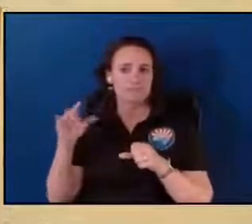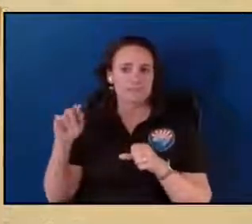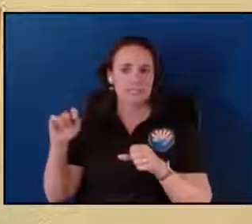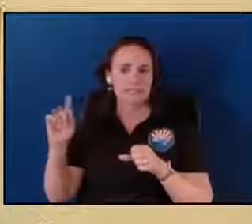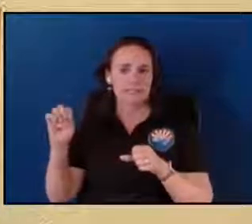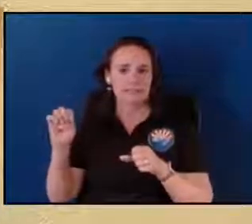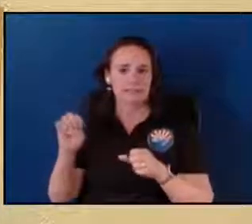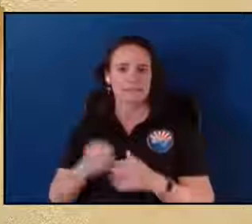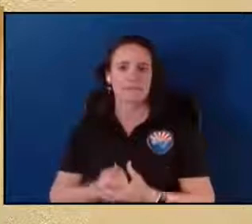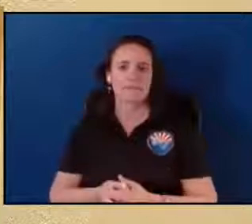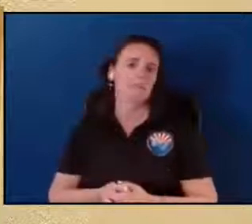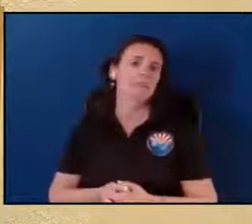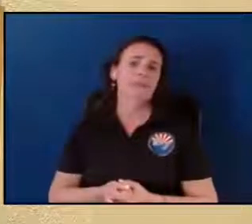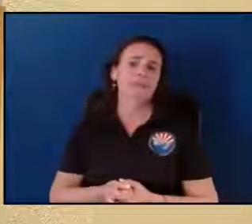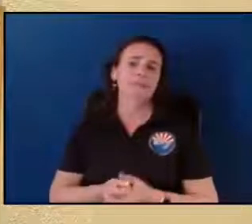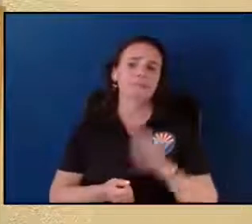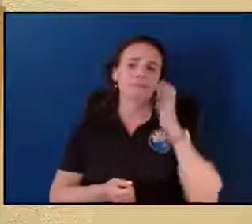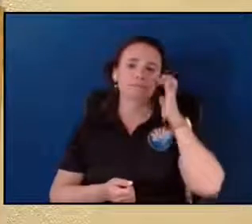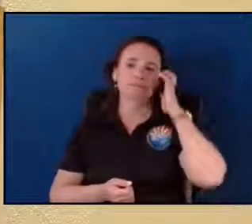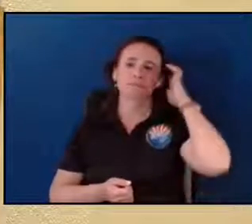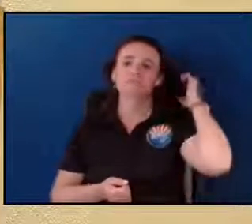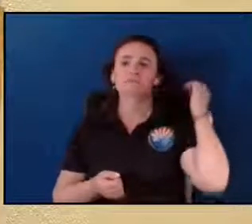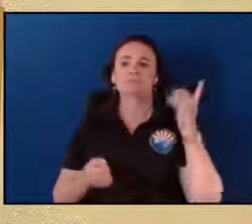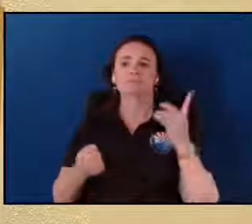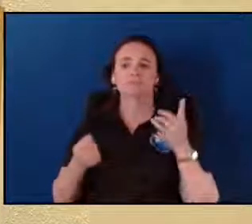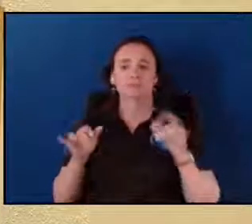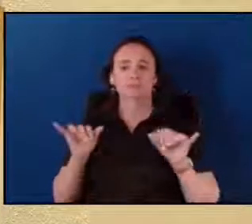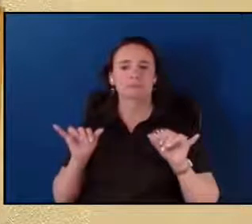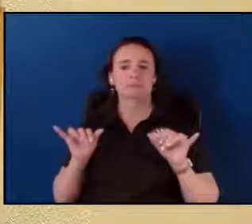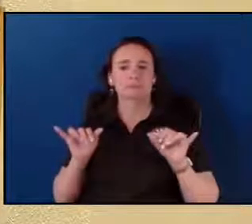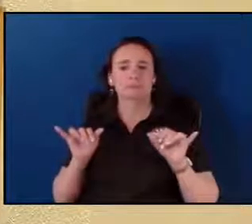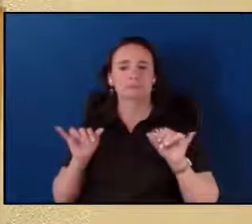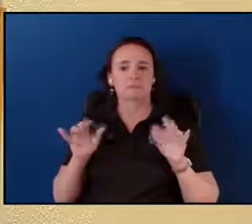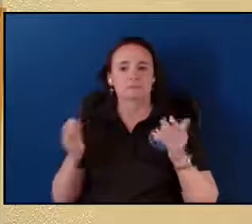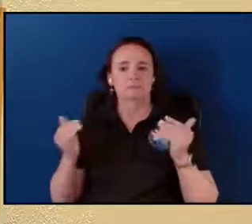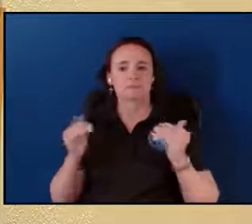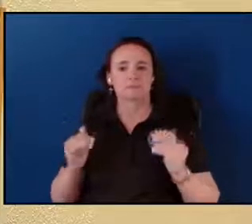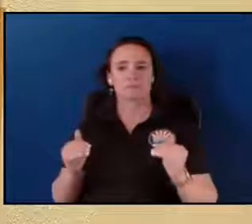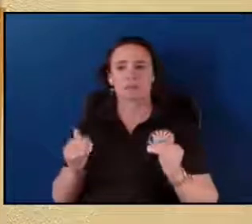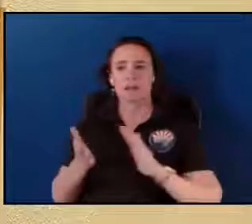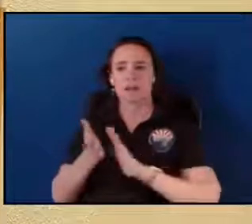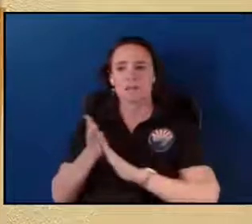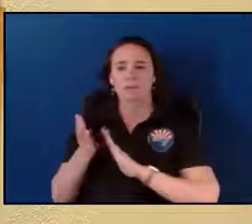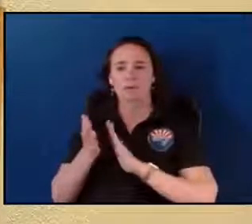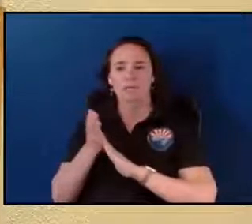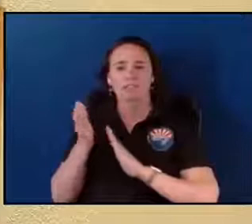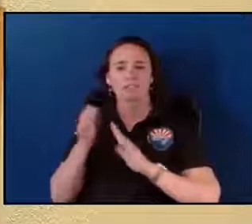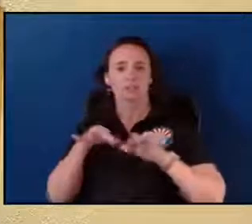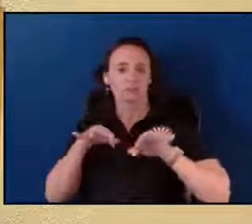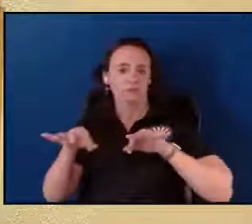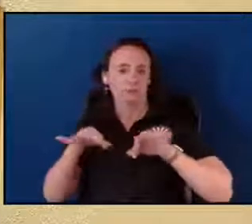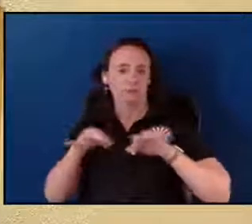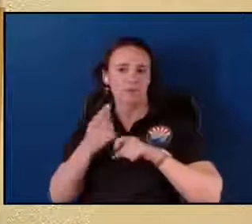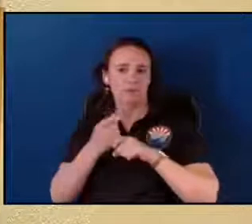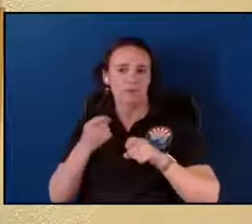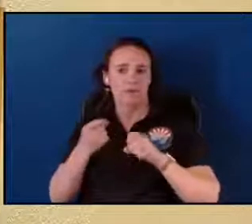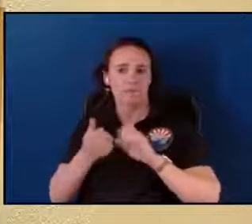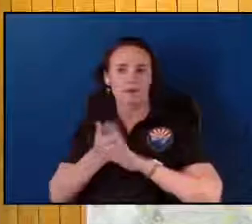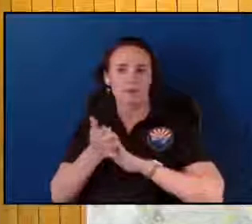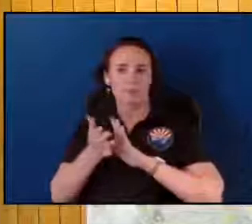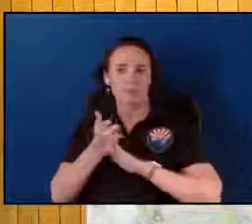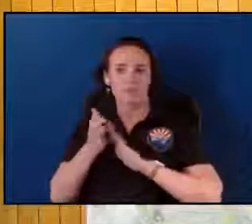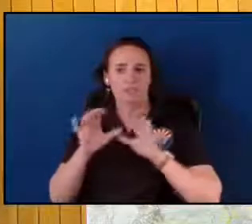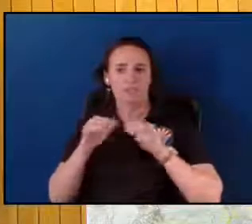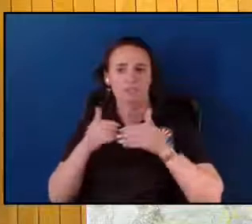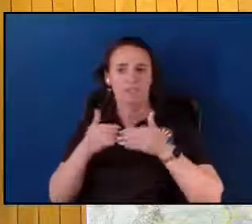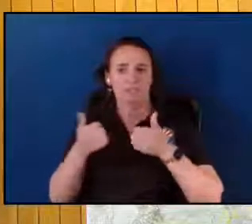Carl. And we're going to go ahead and keep it here on the West Zone for an operations overview from Operations Section Chief Jason Coyle. Yeah,